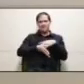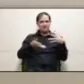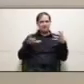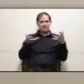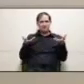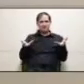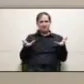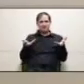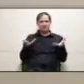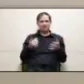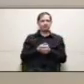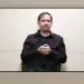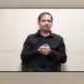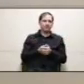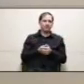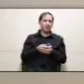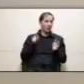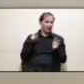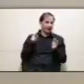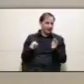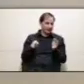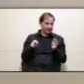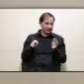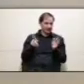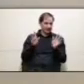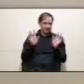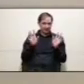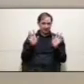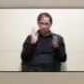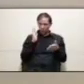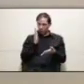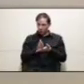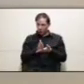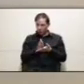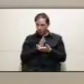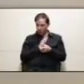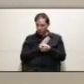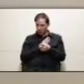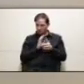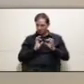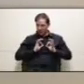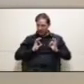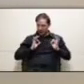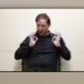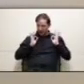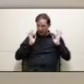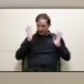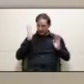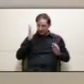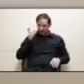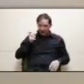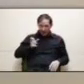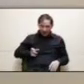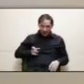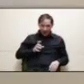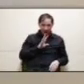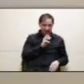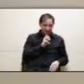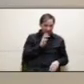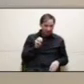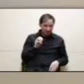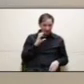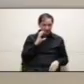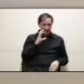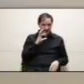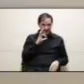Now, with that said, Chair, I think that I'm not sure what the mayor, what the speaker, what the MM and the CFO have to